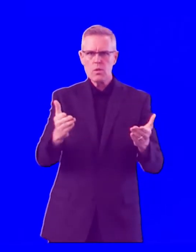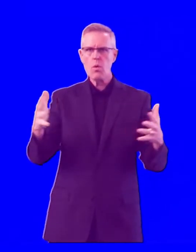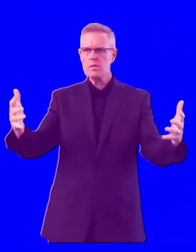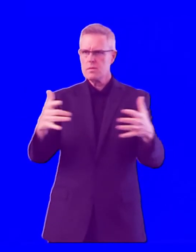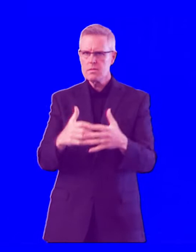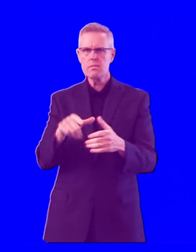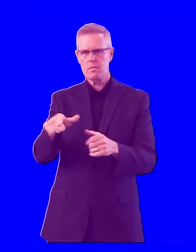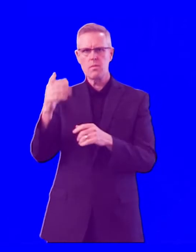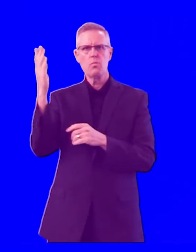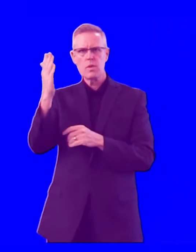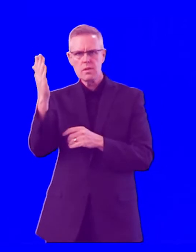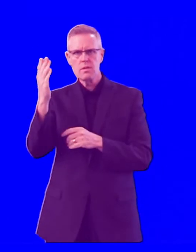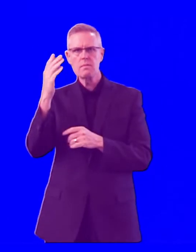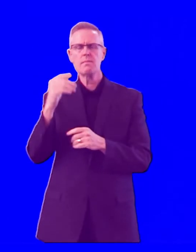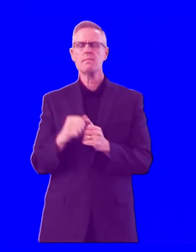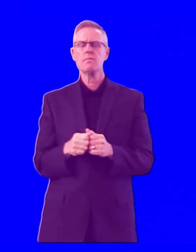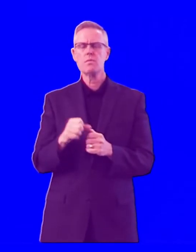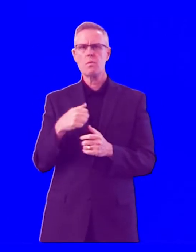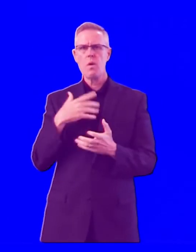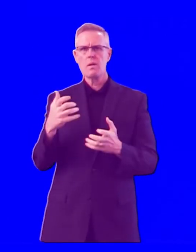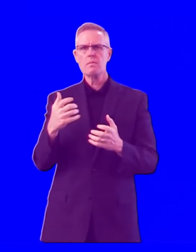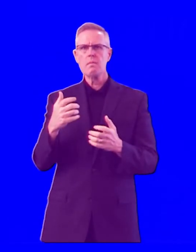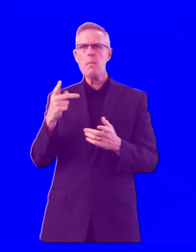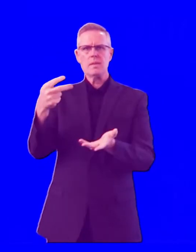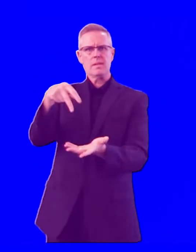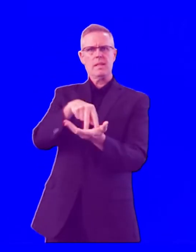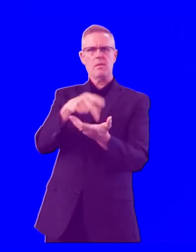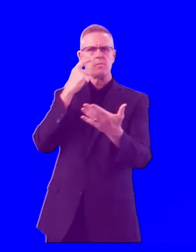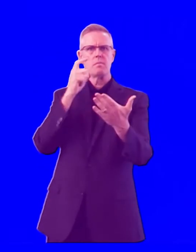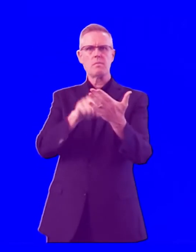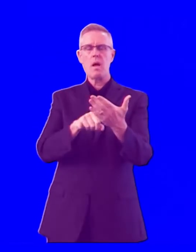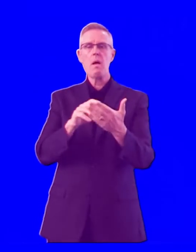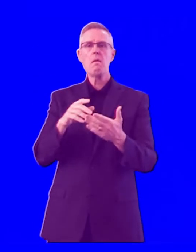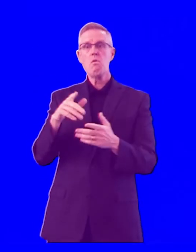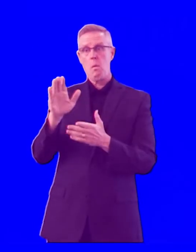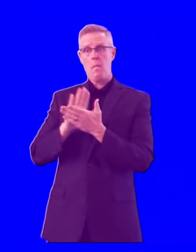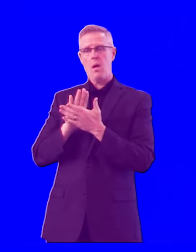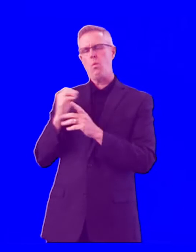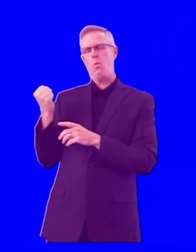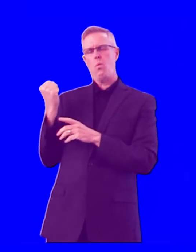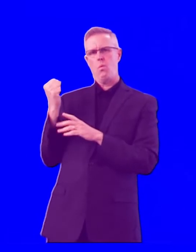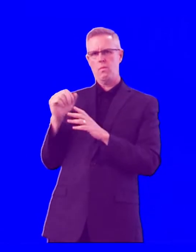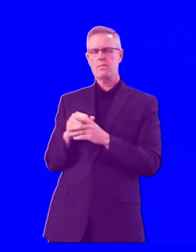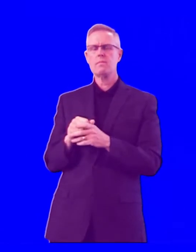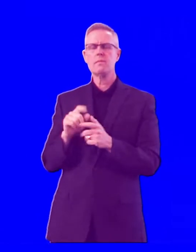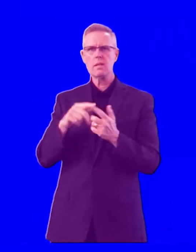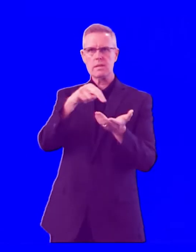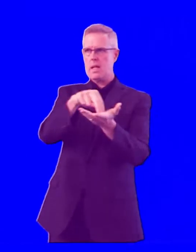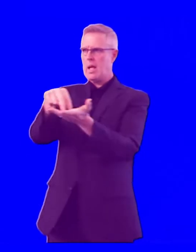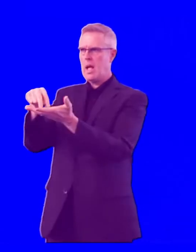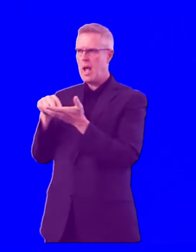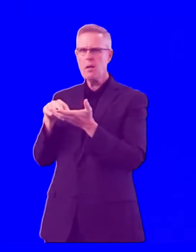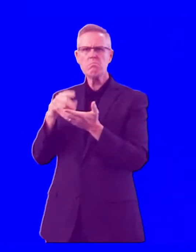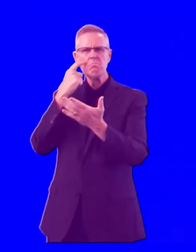in putting this presentation together. So I'm going to ask people to stand up, and I'll ask you to hold your applause until I get everybody standing. But I want to make sure that we